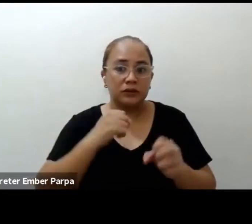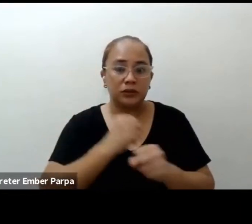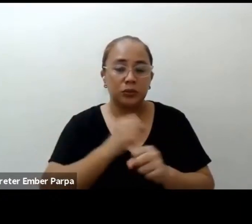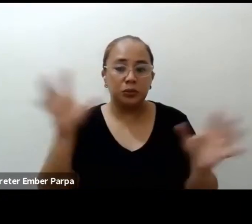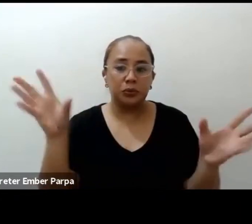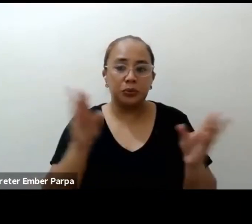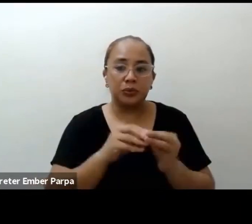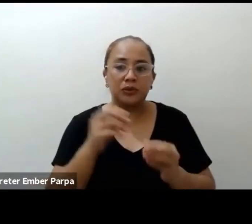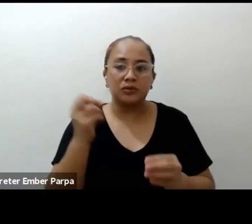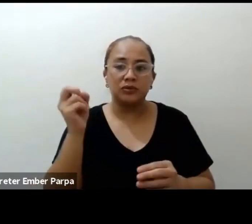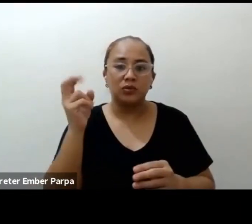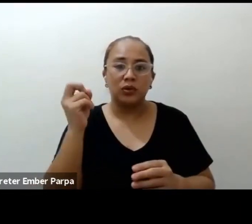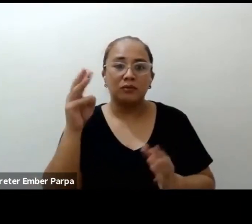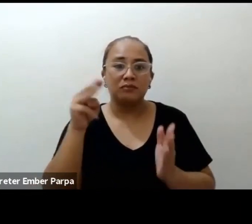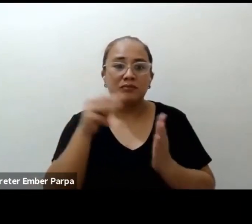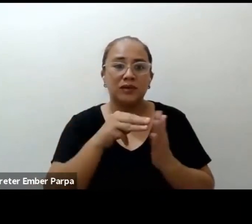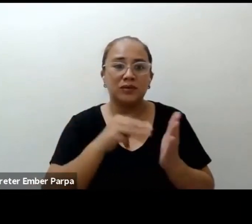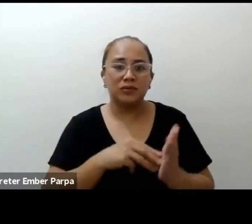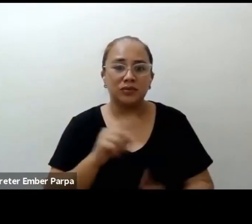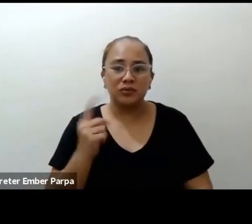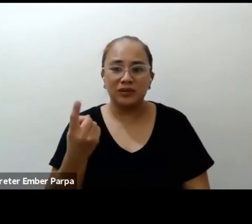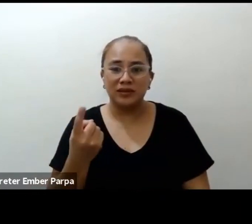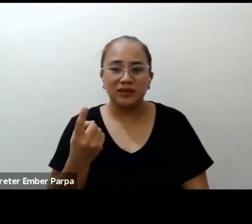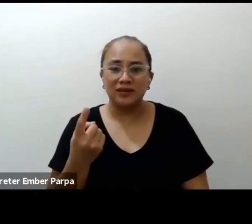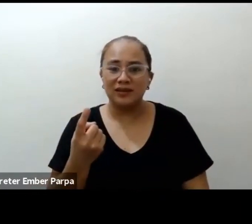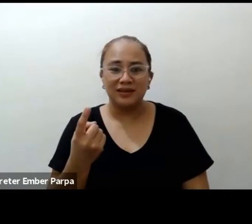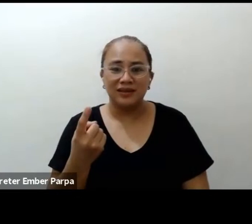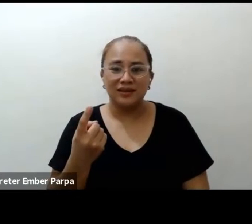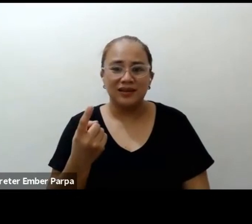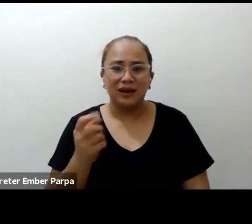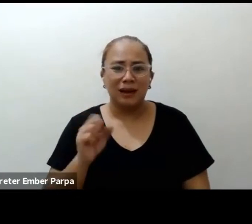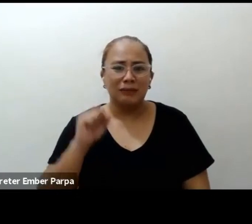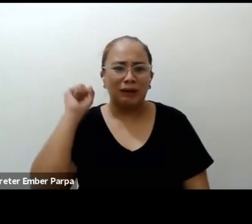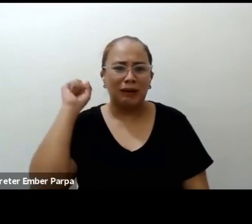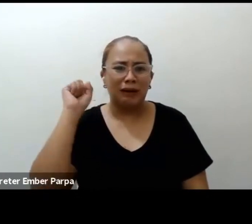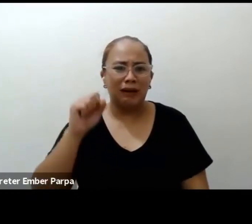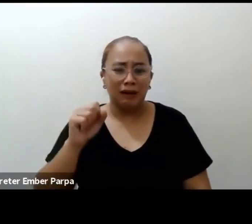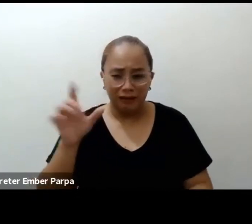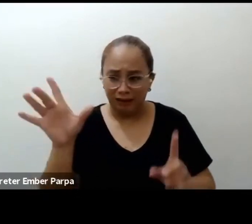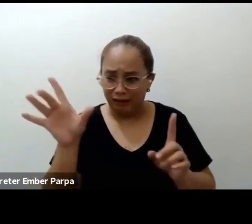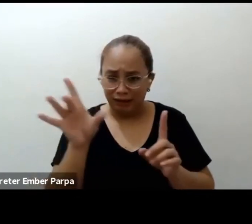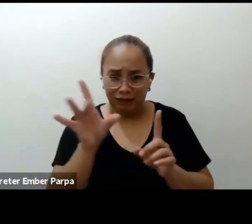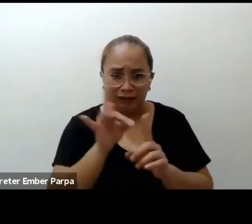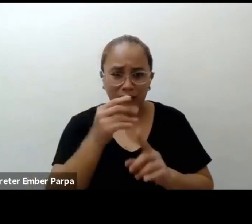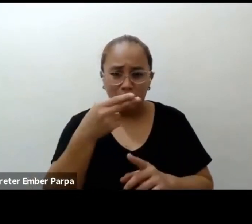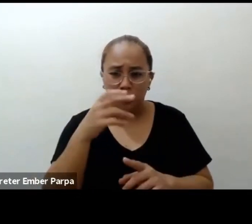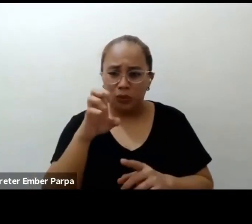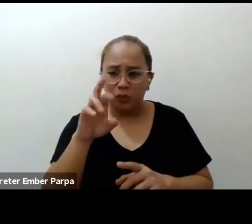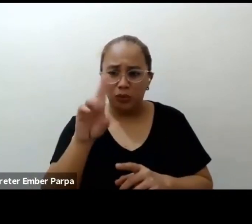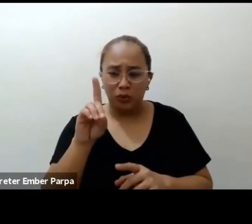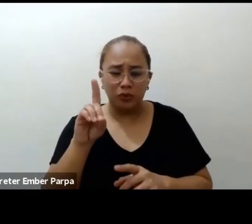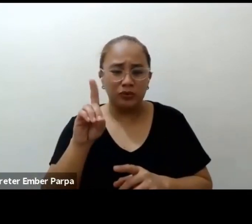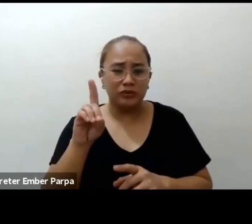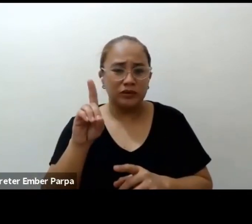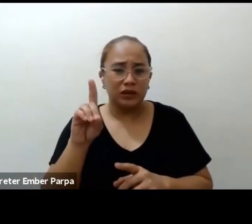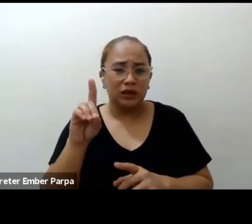ay 12 million lang. We will be very far from herd immunity. They have to ramp this